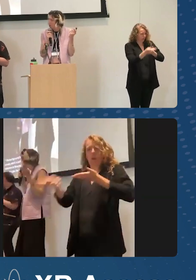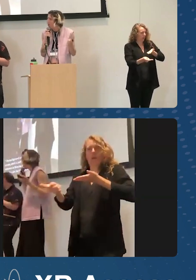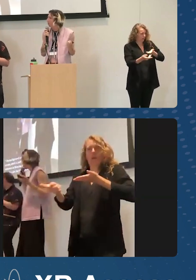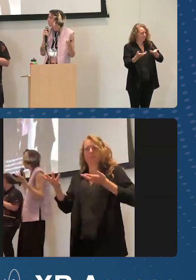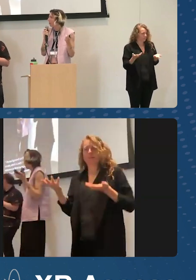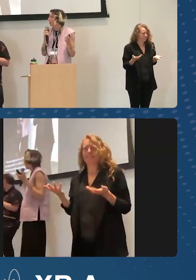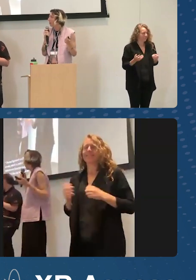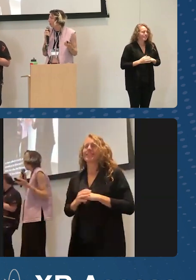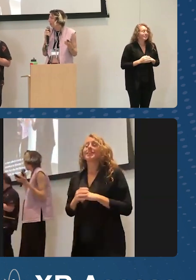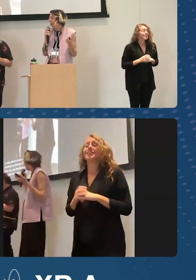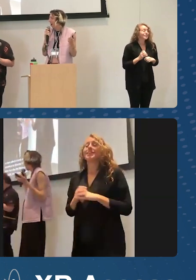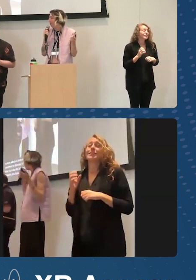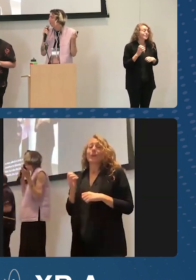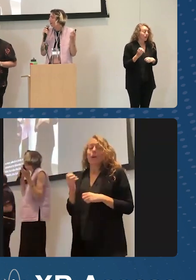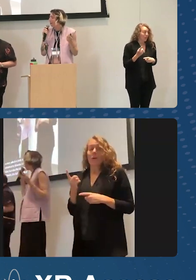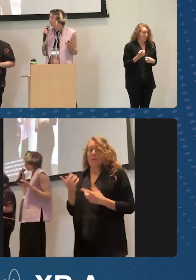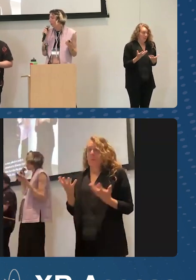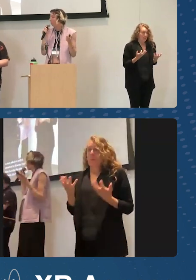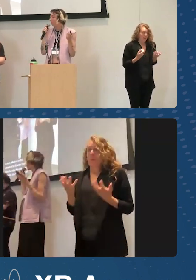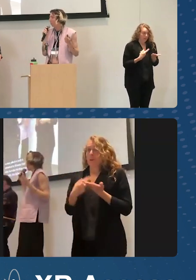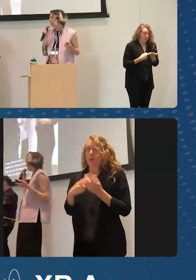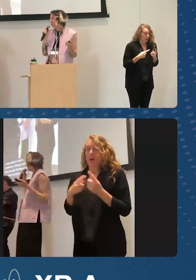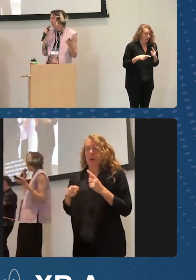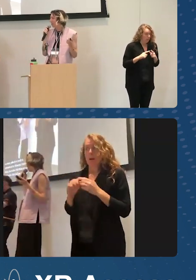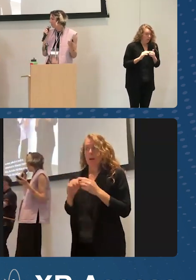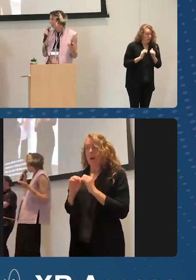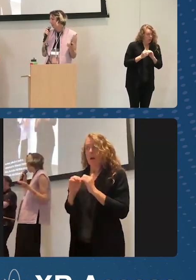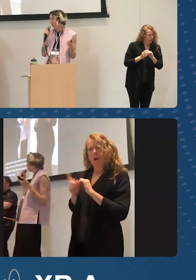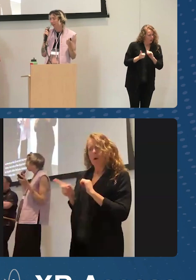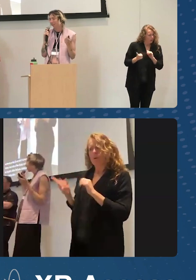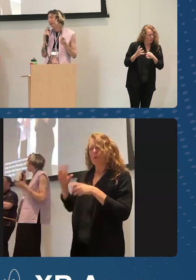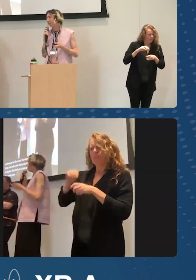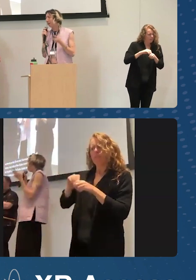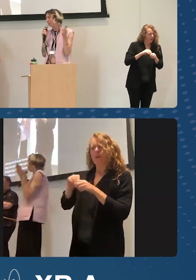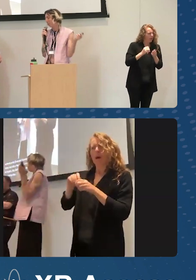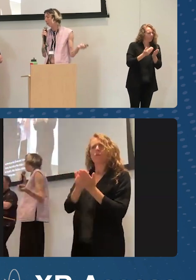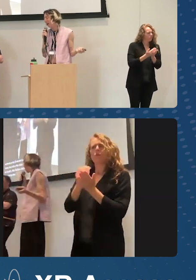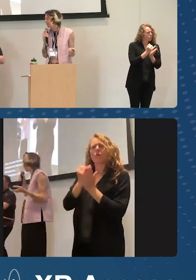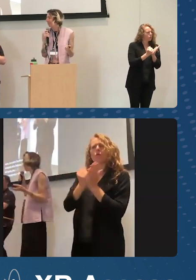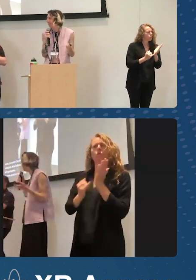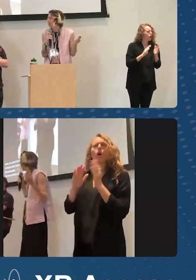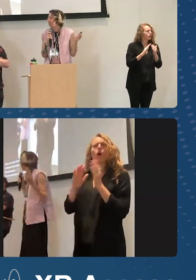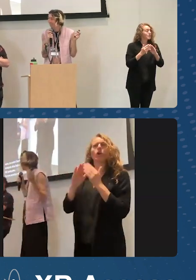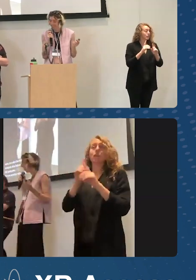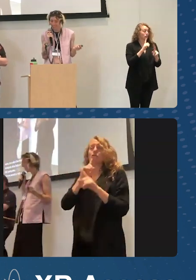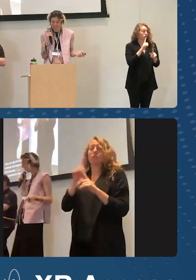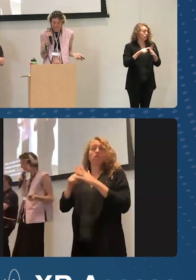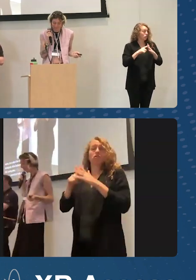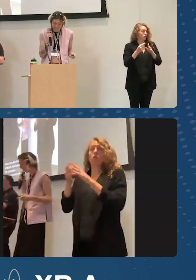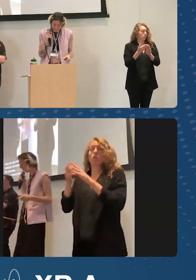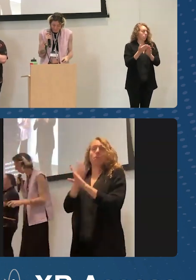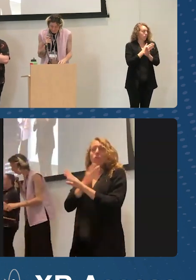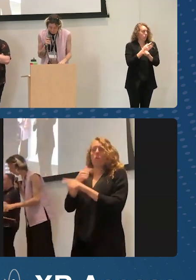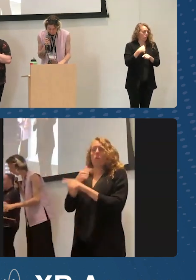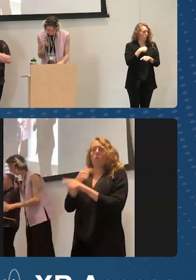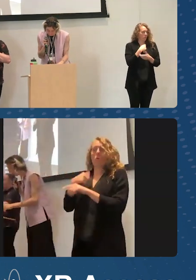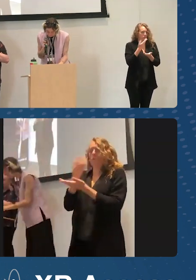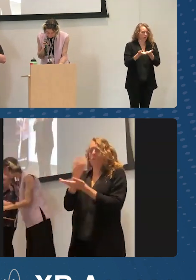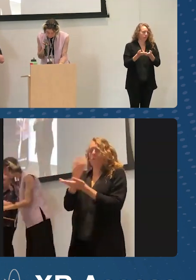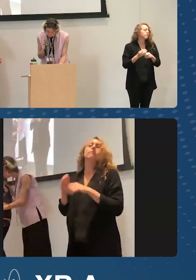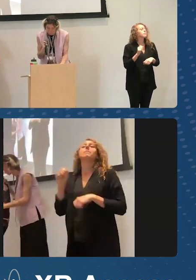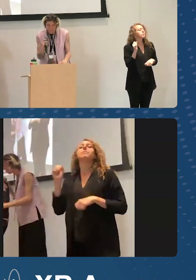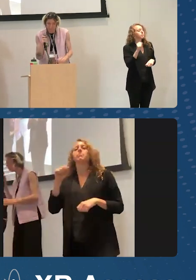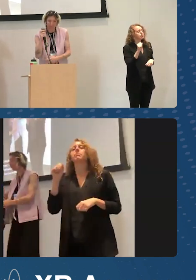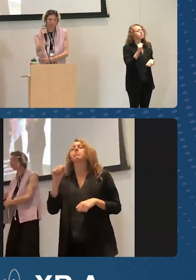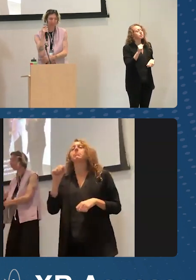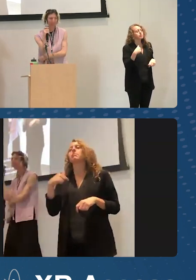So do you want to talk a little bit about how you ended up working with New Art City on this project? Because it had a life before us. Yes. So I was part of